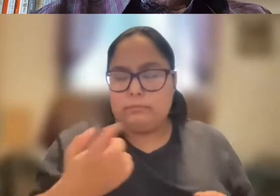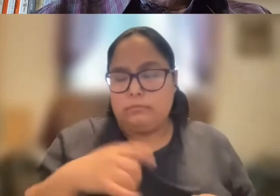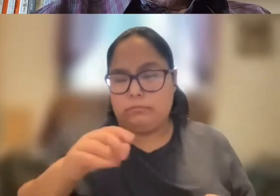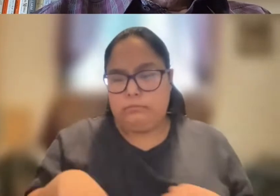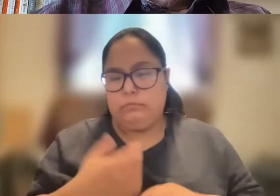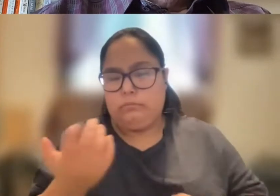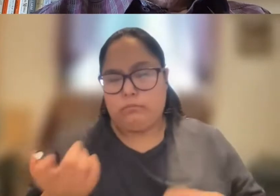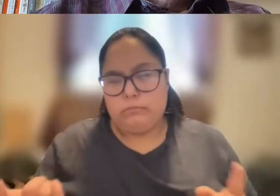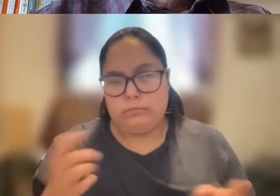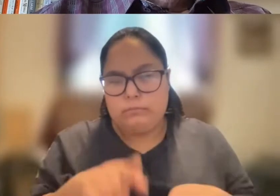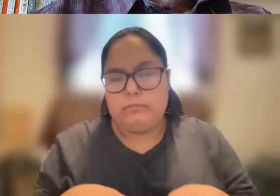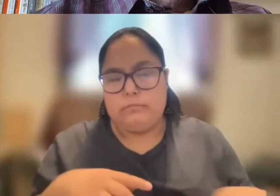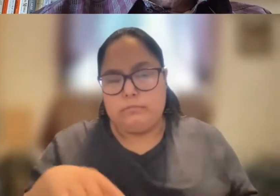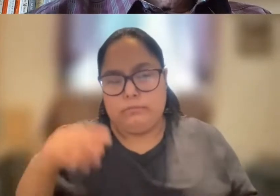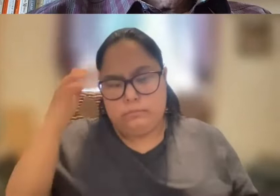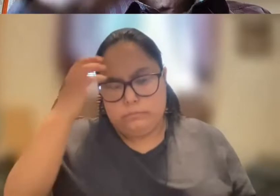However,